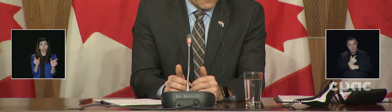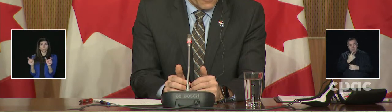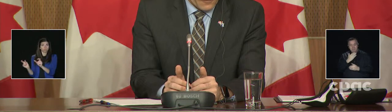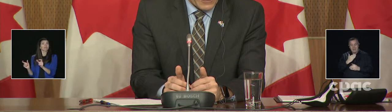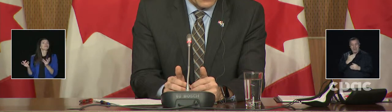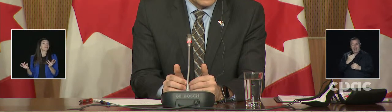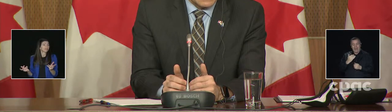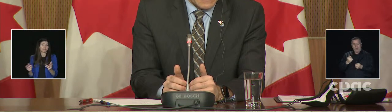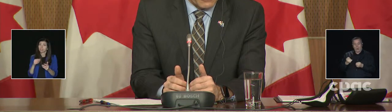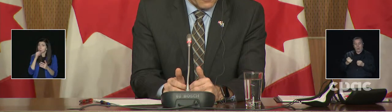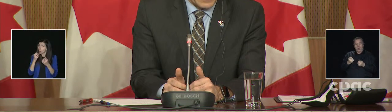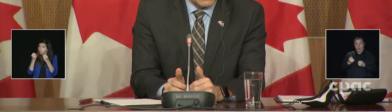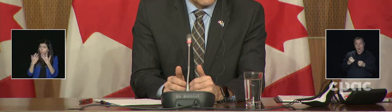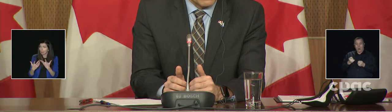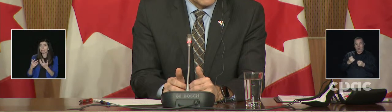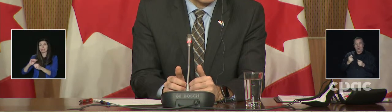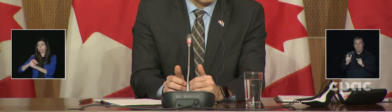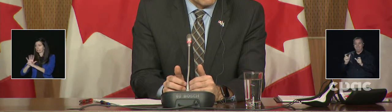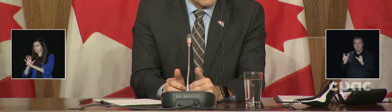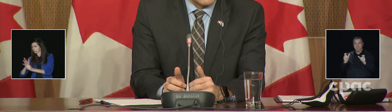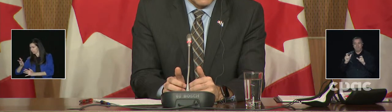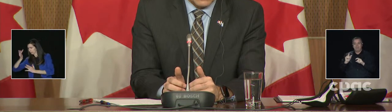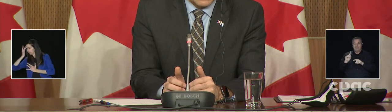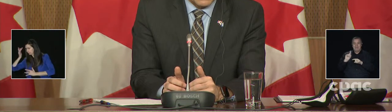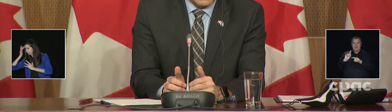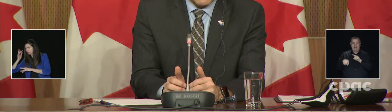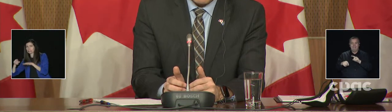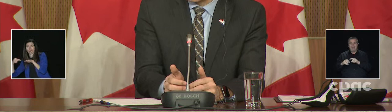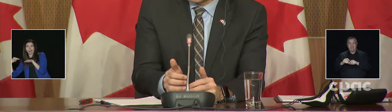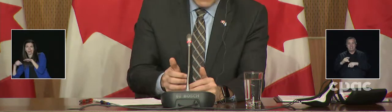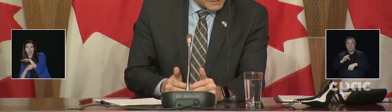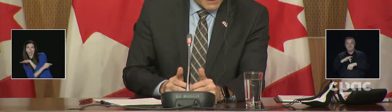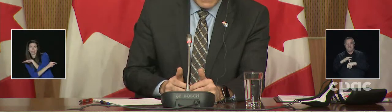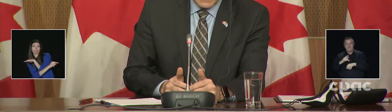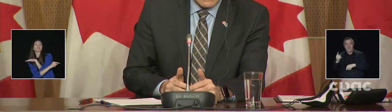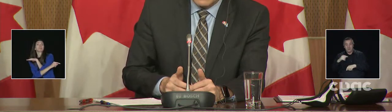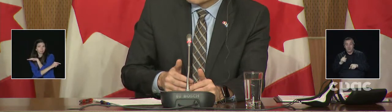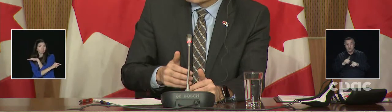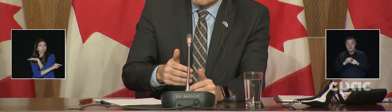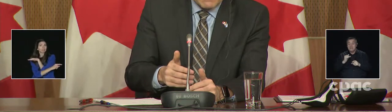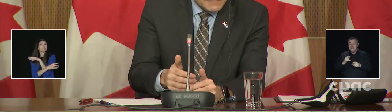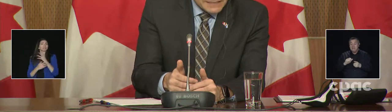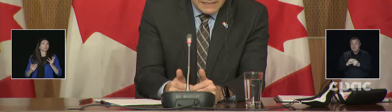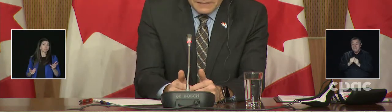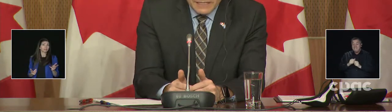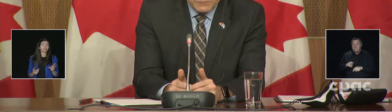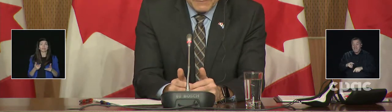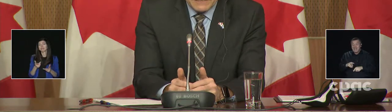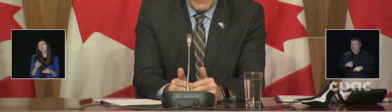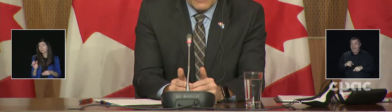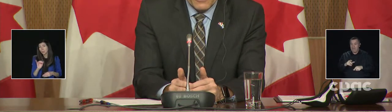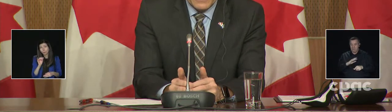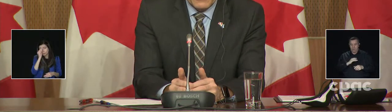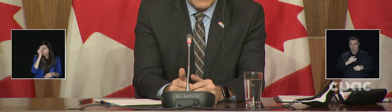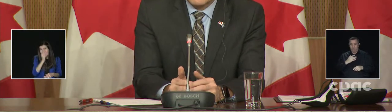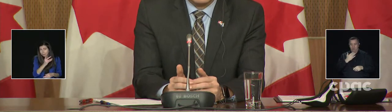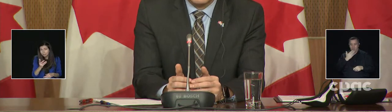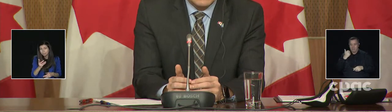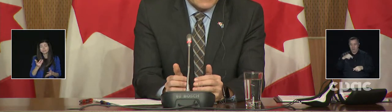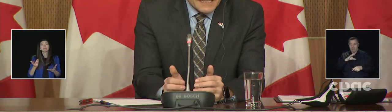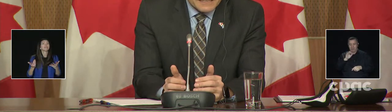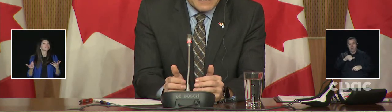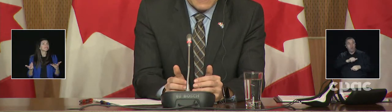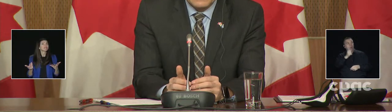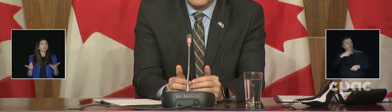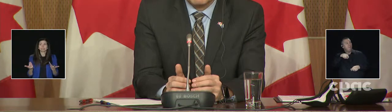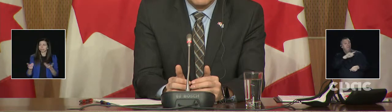the virus and now the variant compared to many other countries. This being said, as we mentioned earlier,